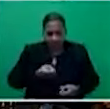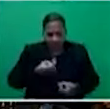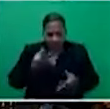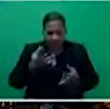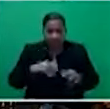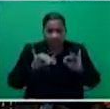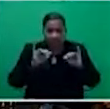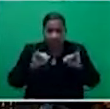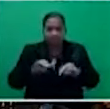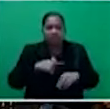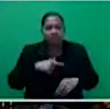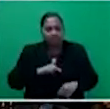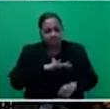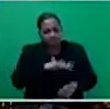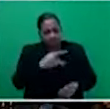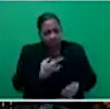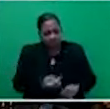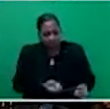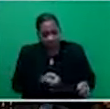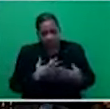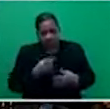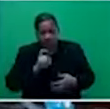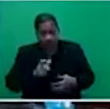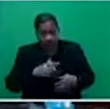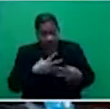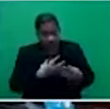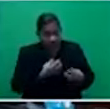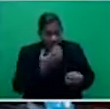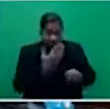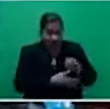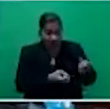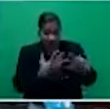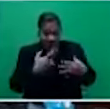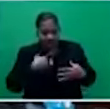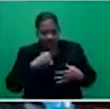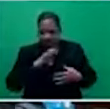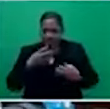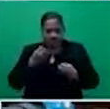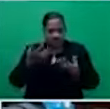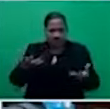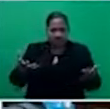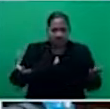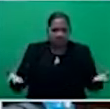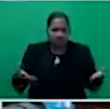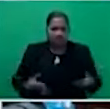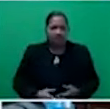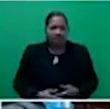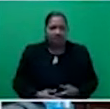Mr. Speaker, sir, if they had not, I would not have. Mr. Speaker, sir. But